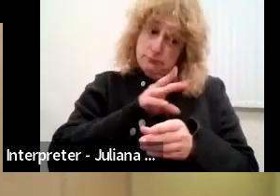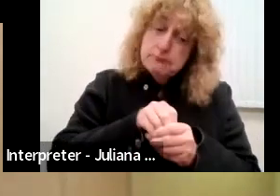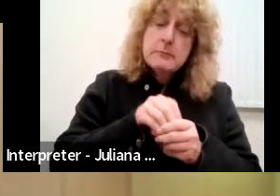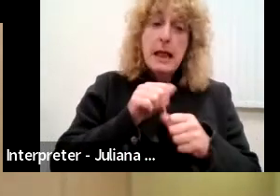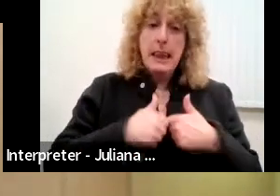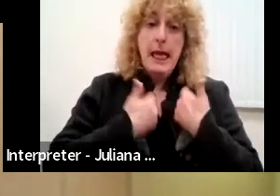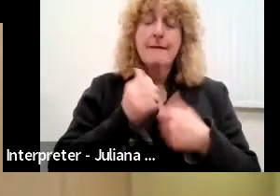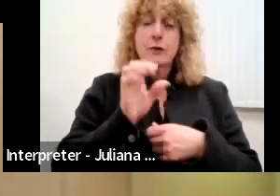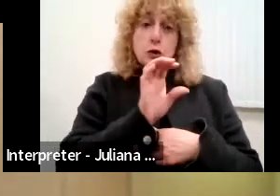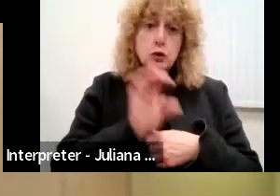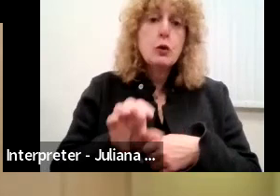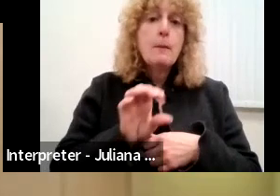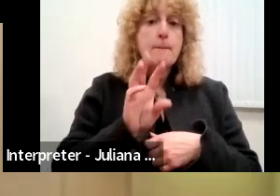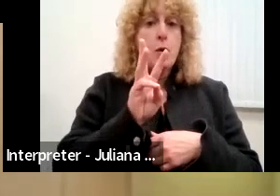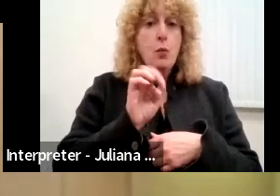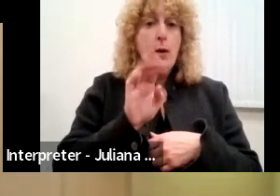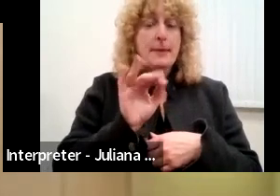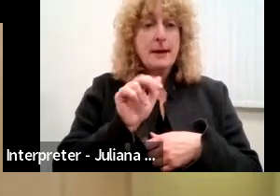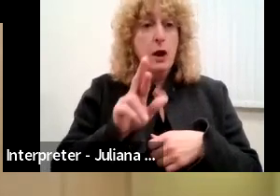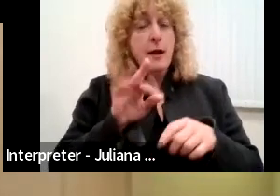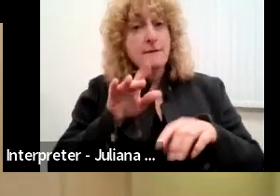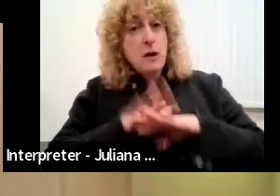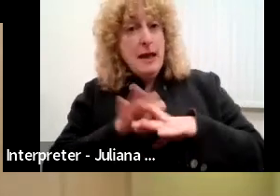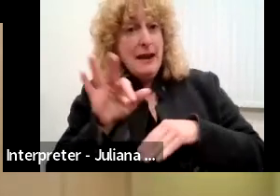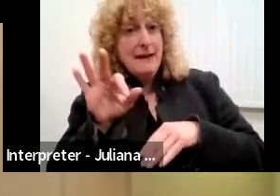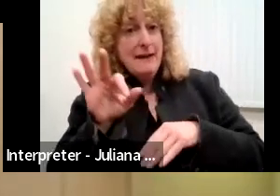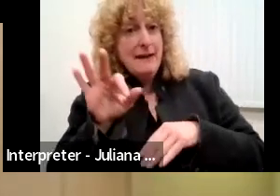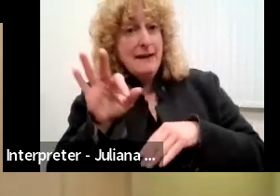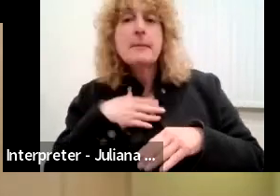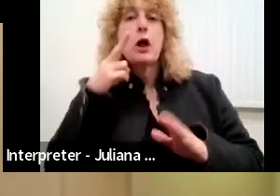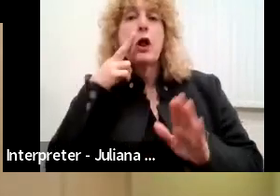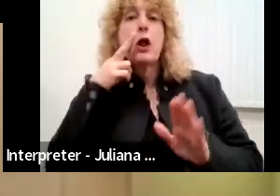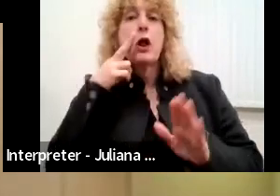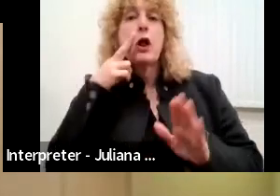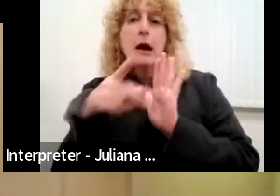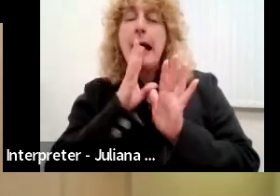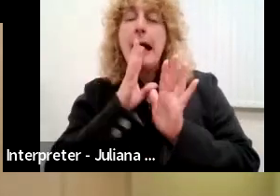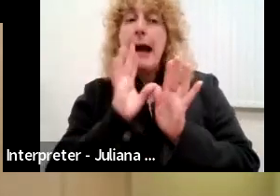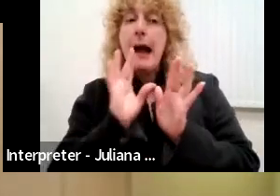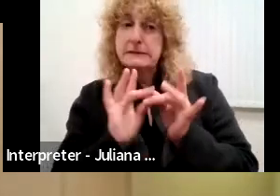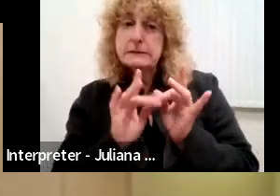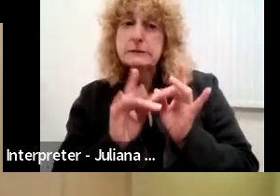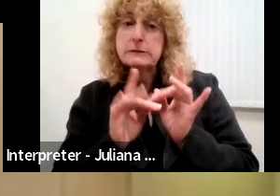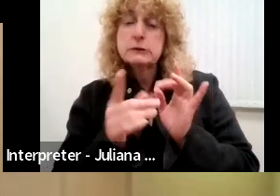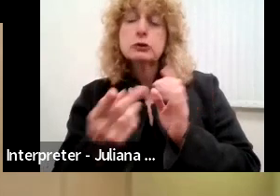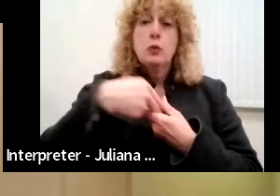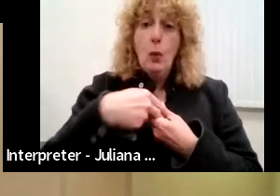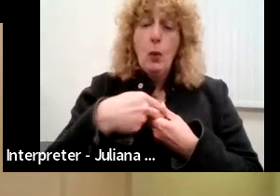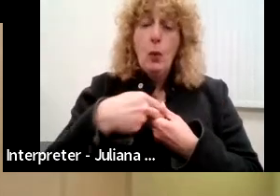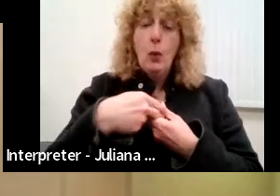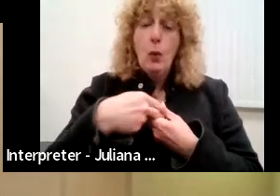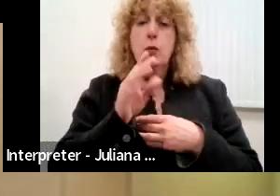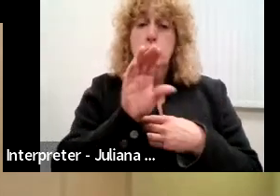the Facebook live streaming, please look in the comments and join via the Zoom